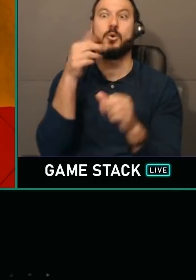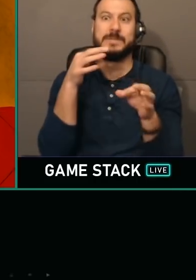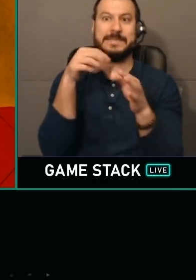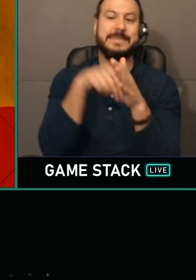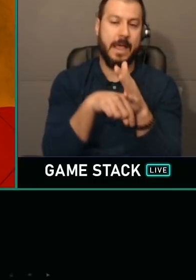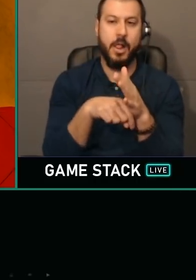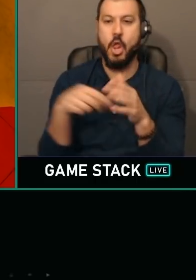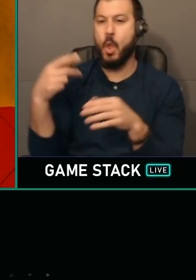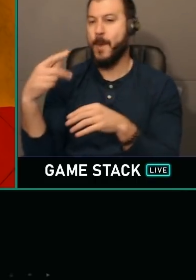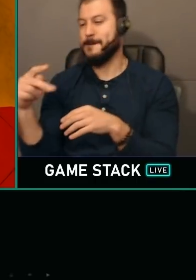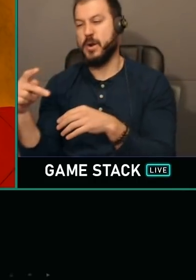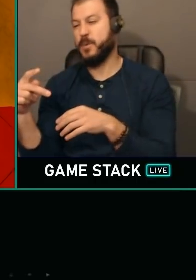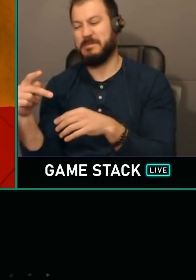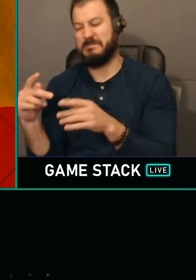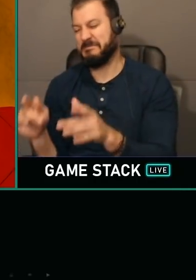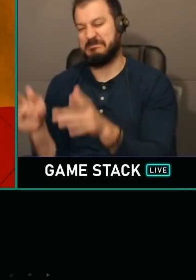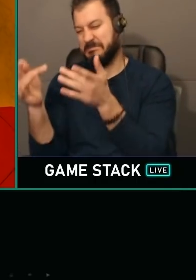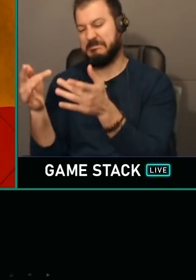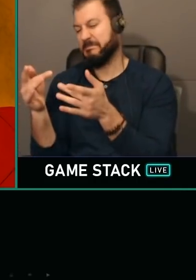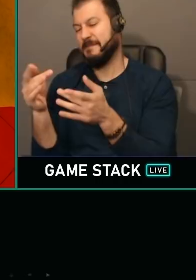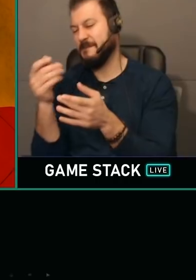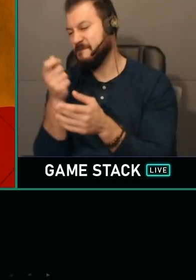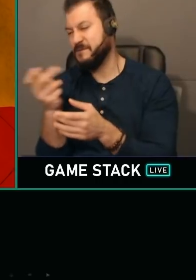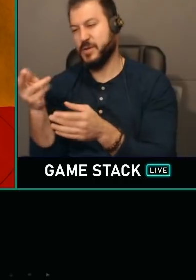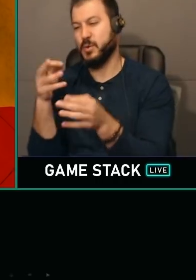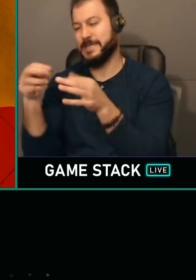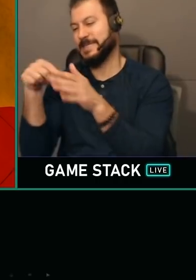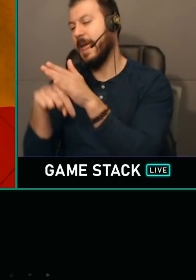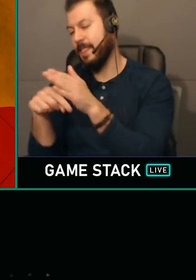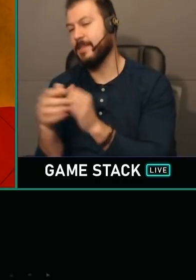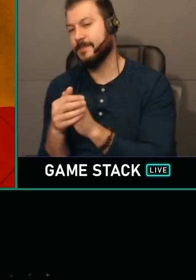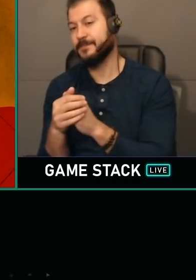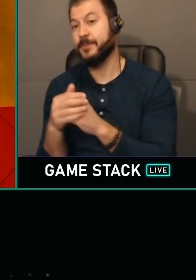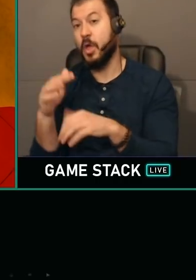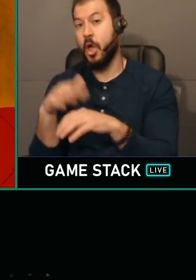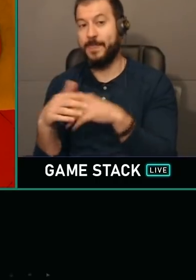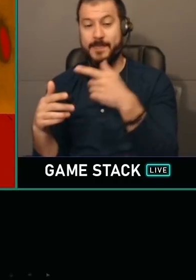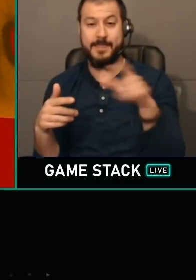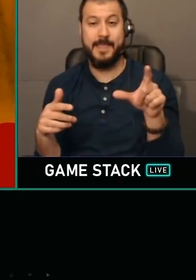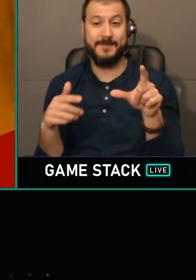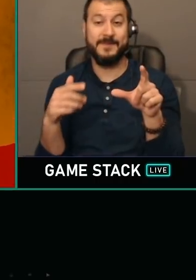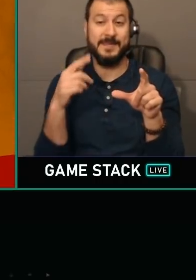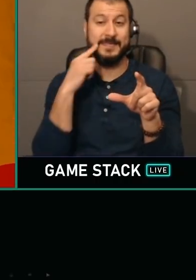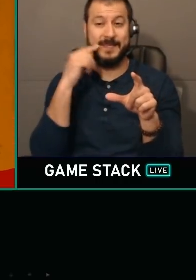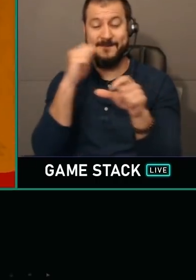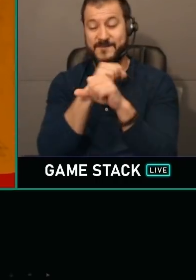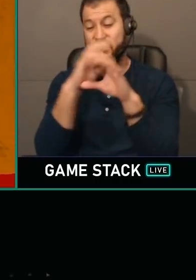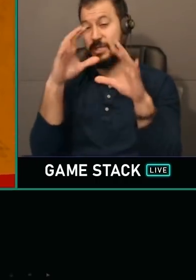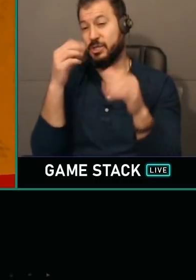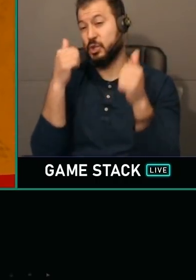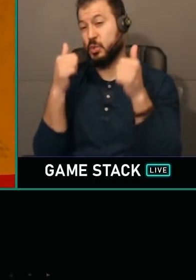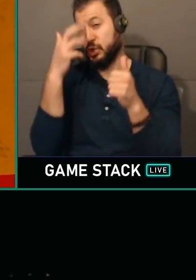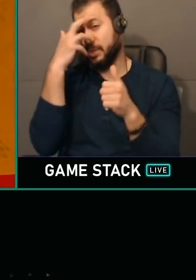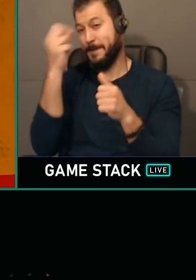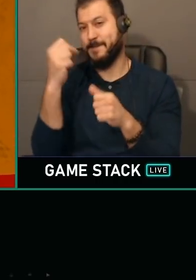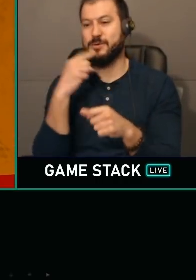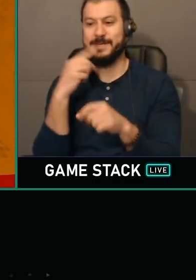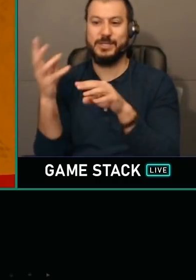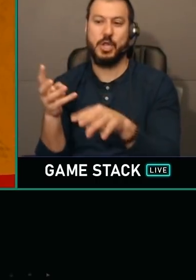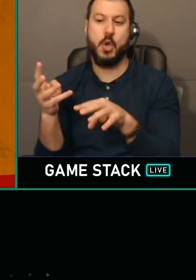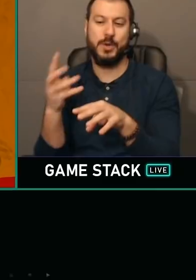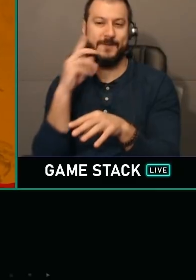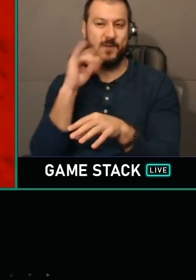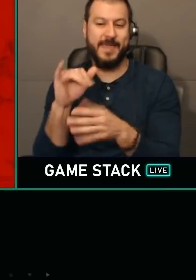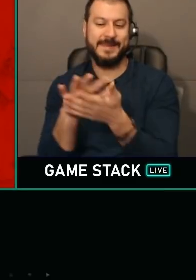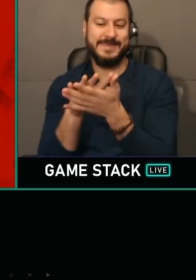purple representing the least amount of detail. On the left is a visualization of which memory is loaded for the texture we're